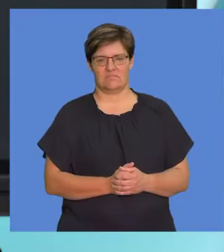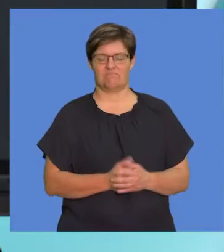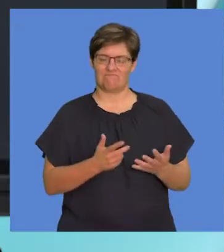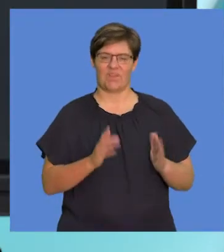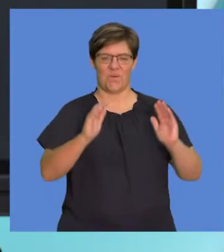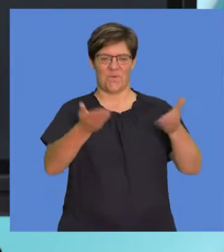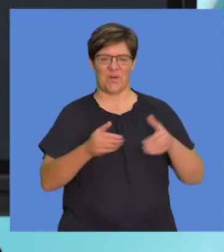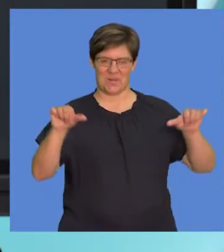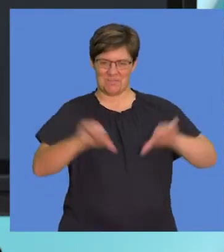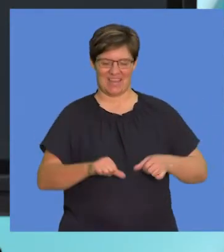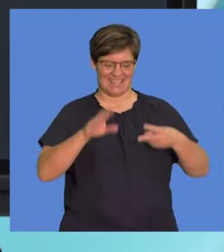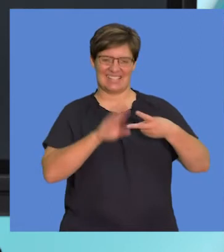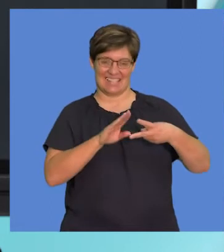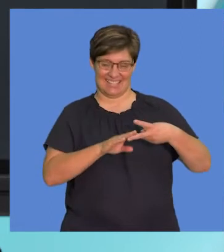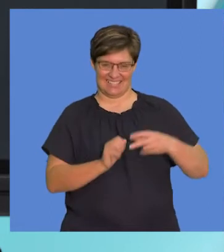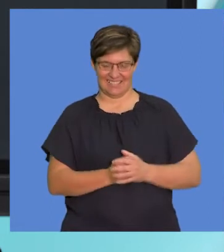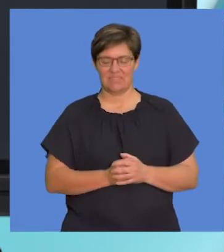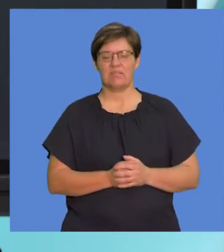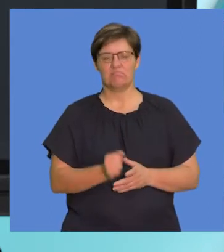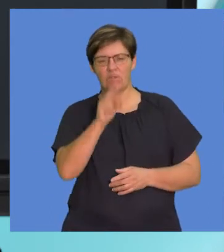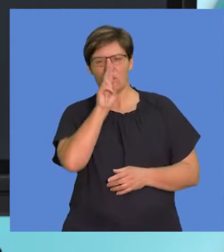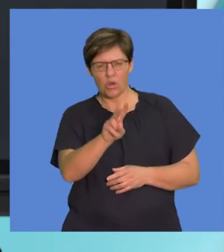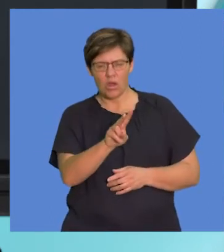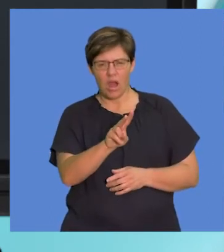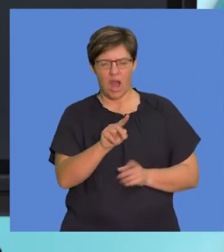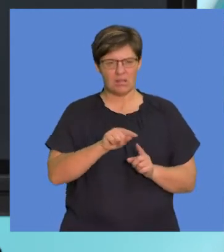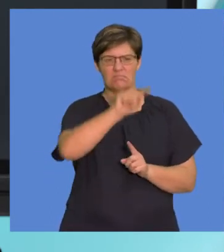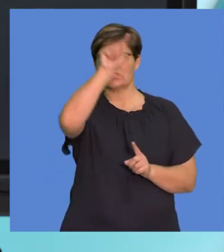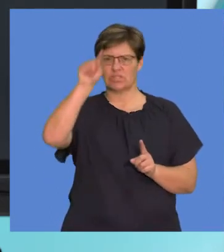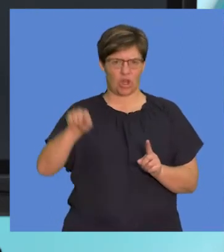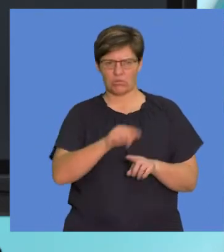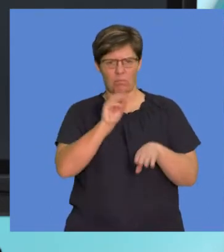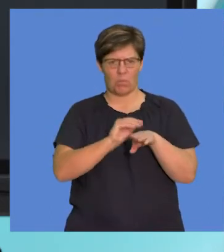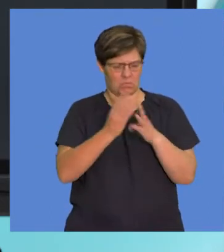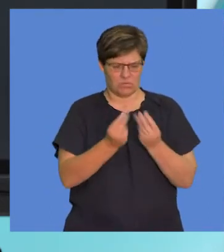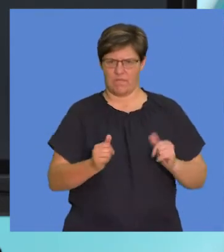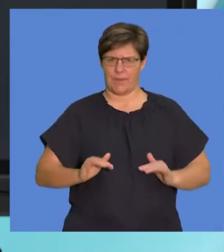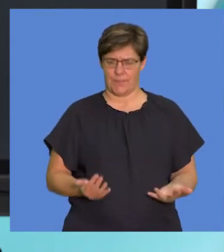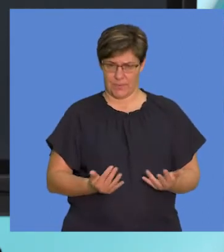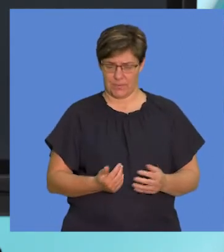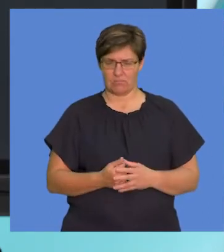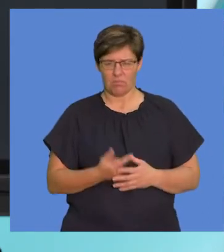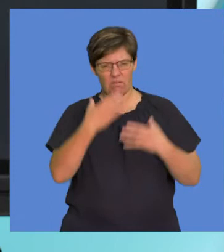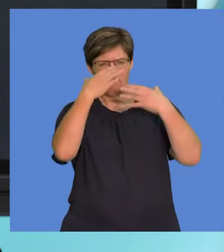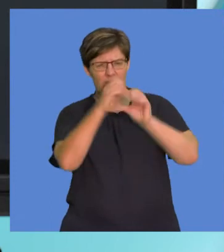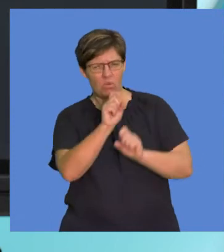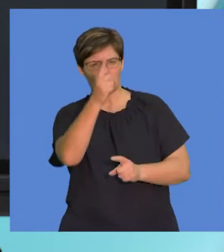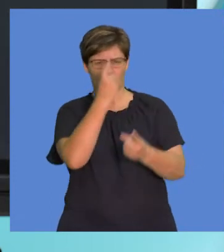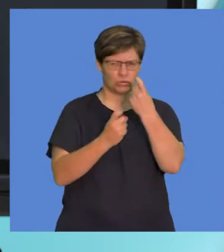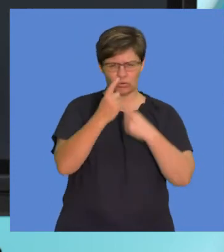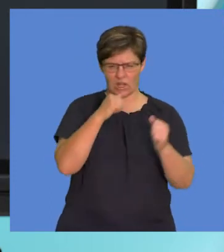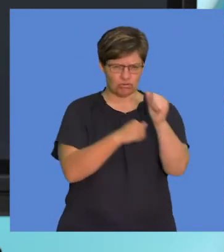Welcome back to our second segment. We're still looking at solving circuit problems. Now we want to focus our attention on questions that are